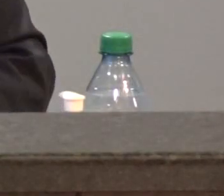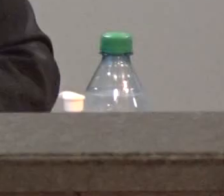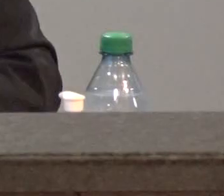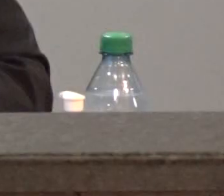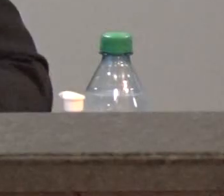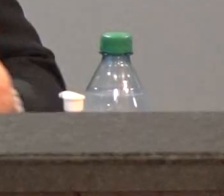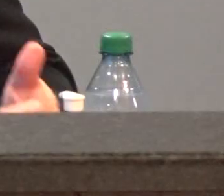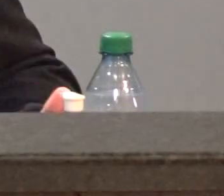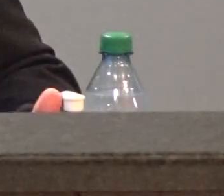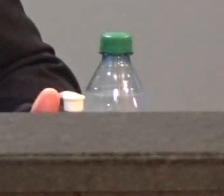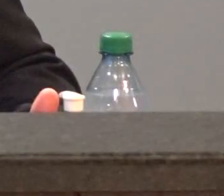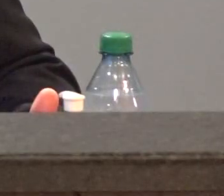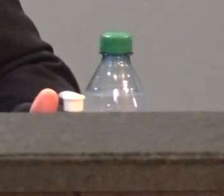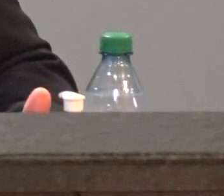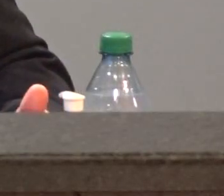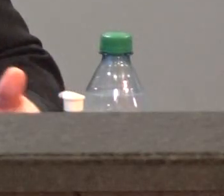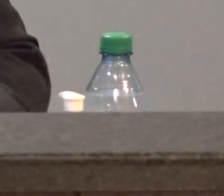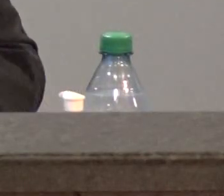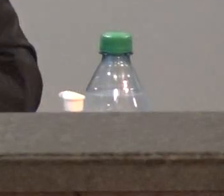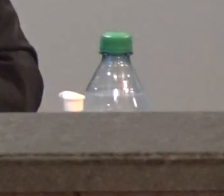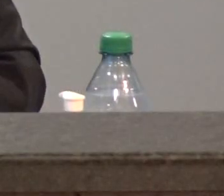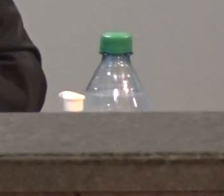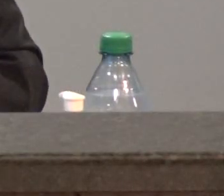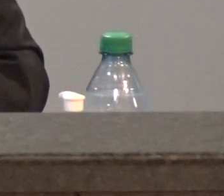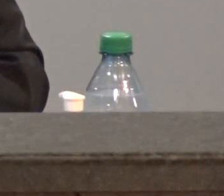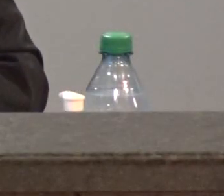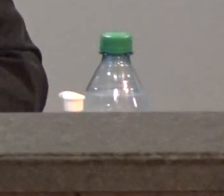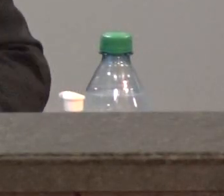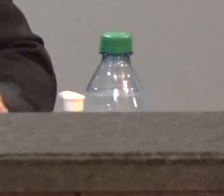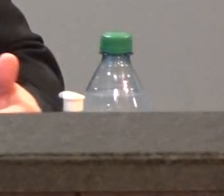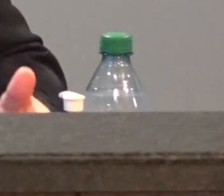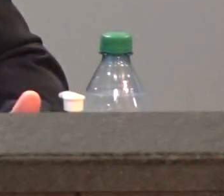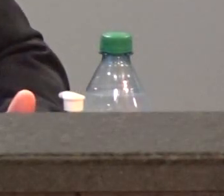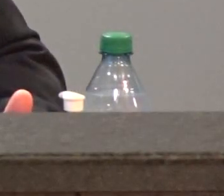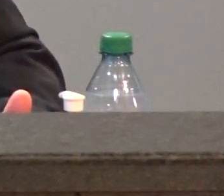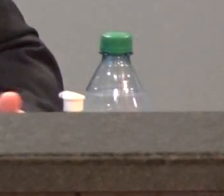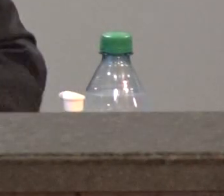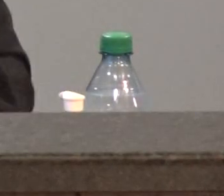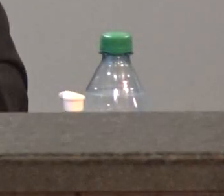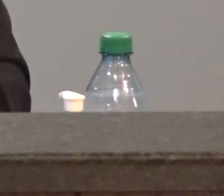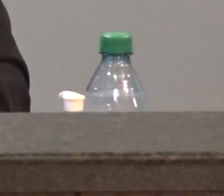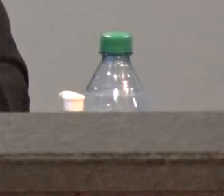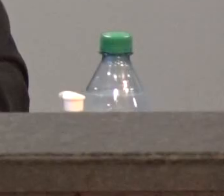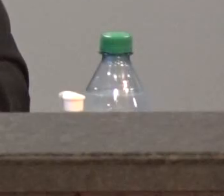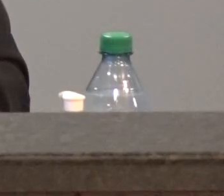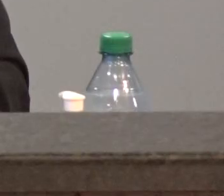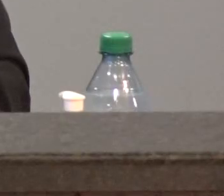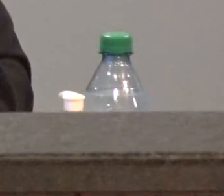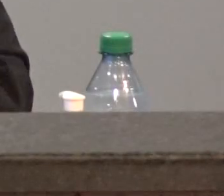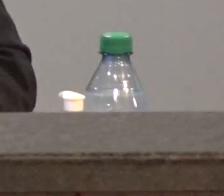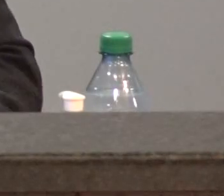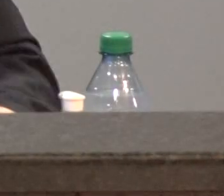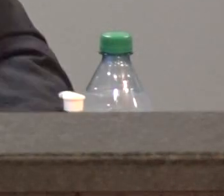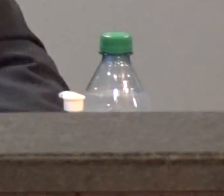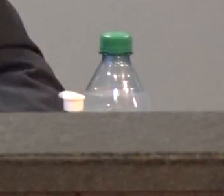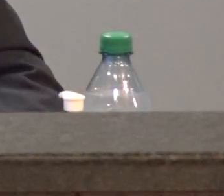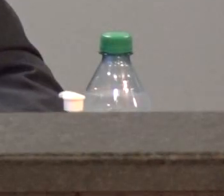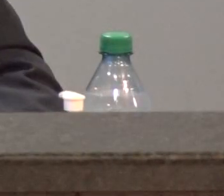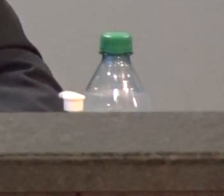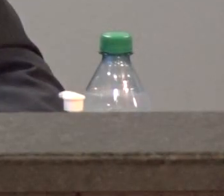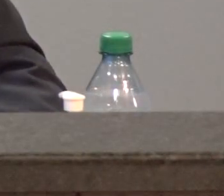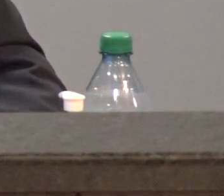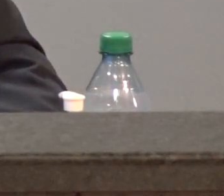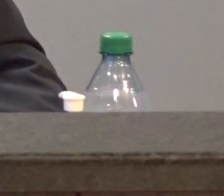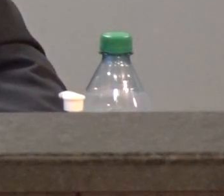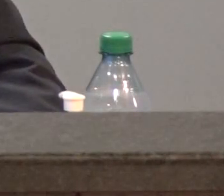been completely redone to run faster and to be more informative. And so appreciate IT helping